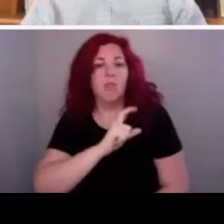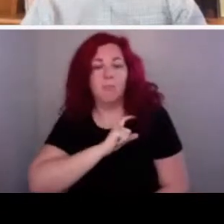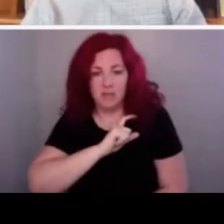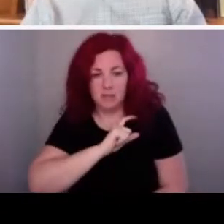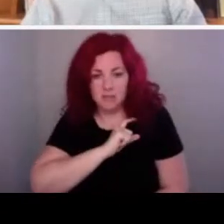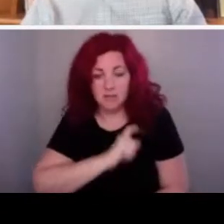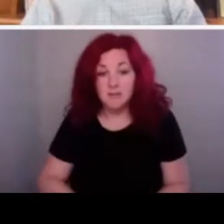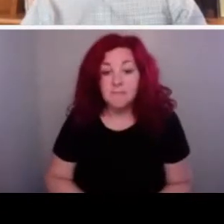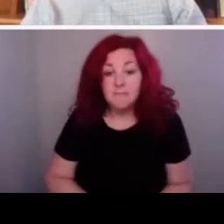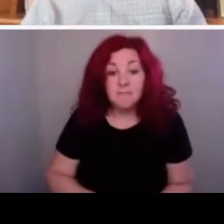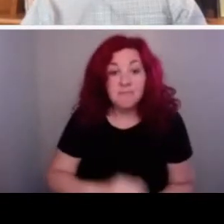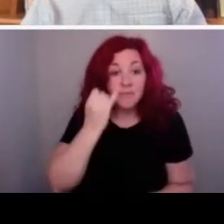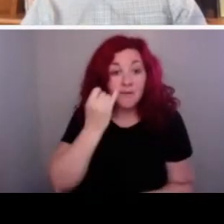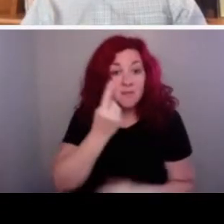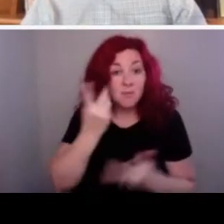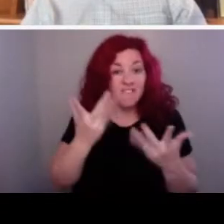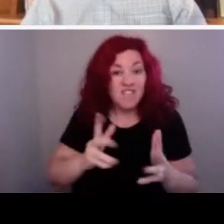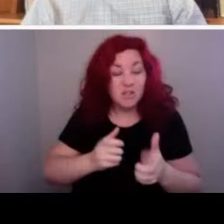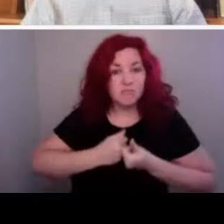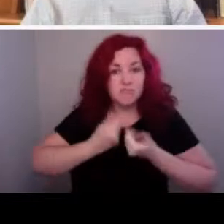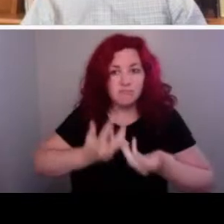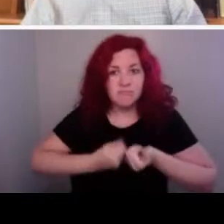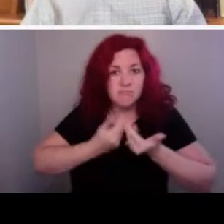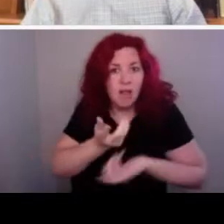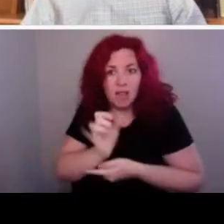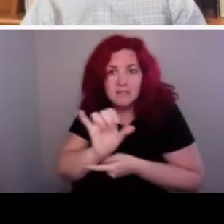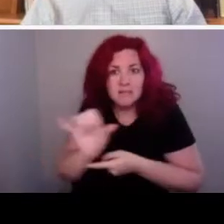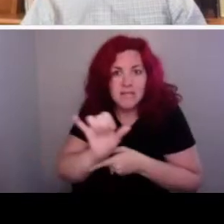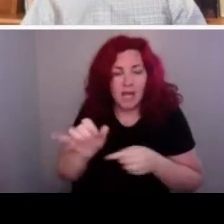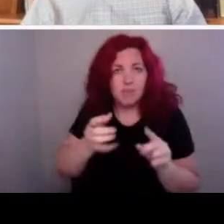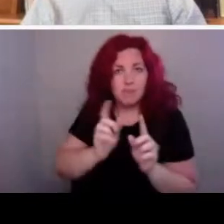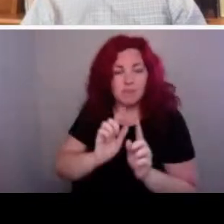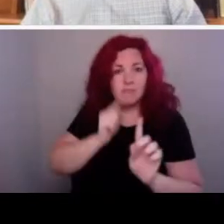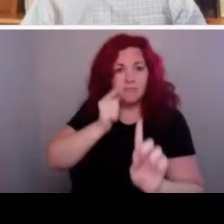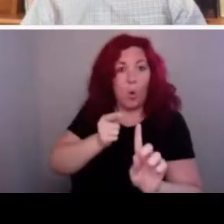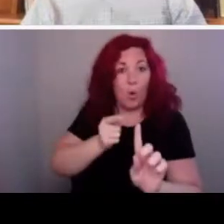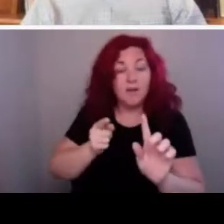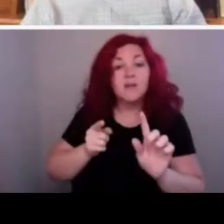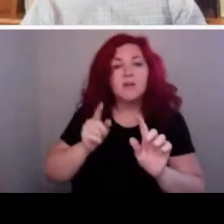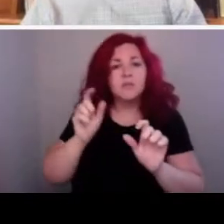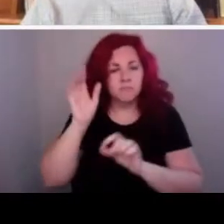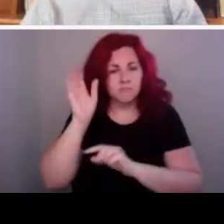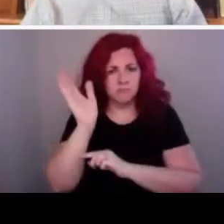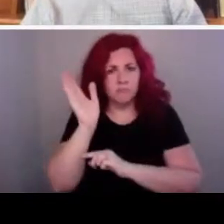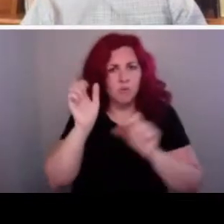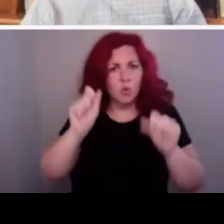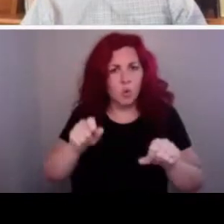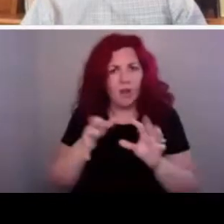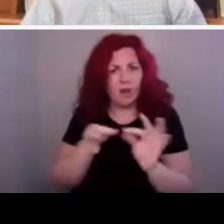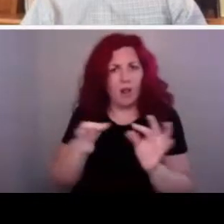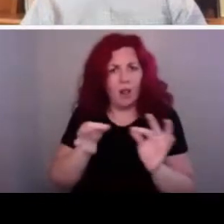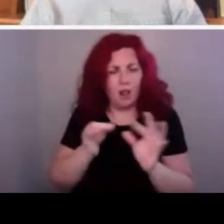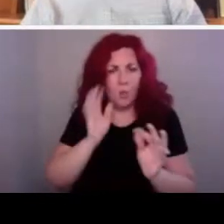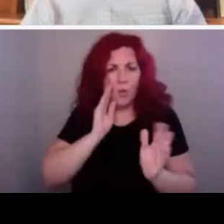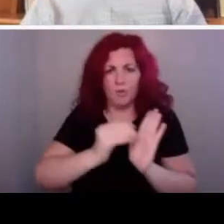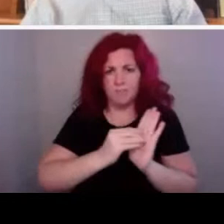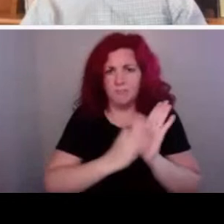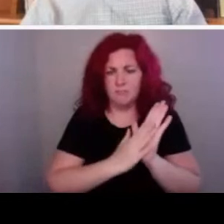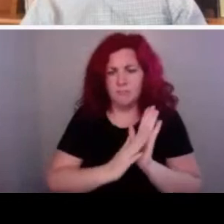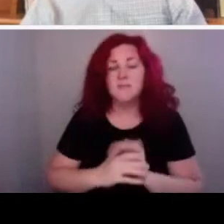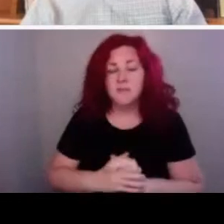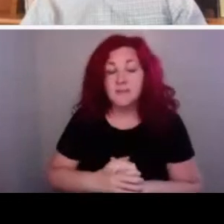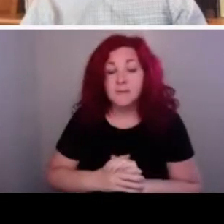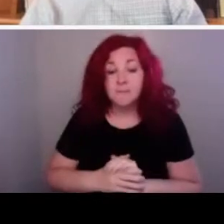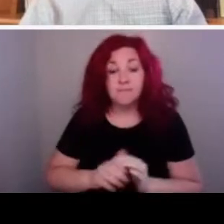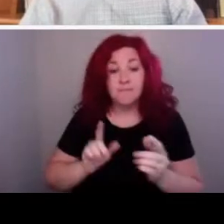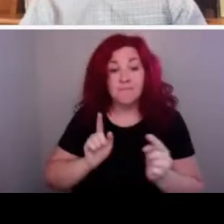already expressed the same sentiment you wish to express you may say so and your comments will be reported opposing viewpoints may be expressed